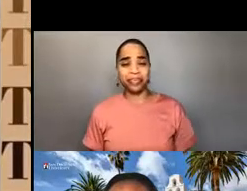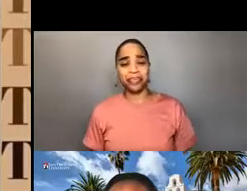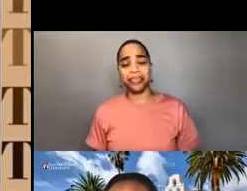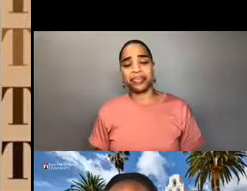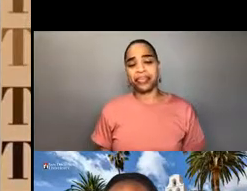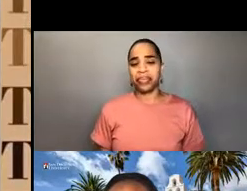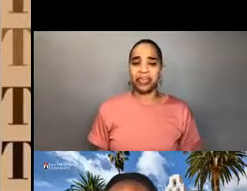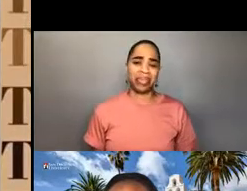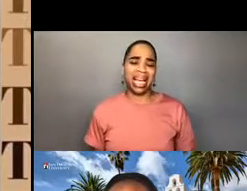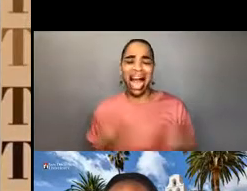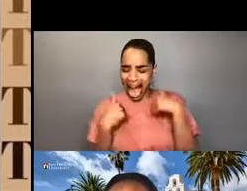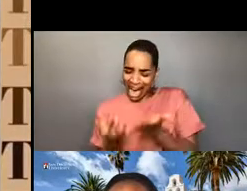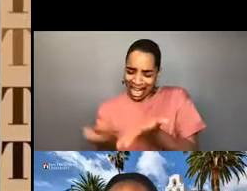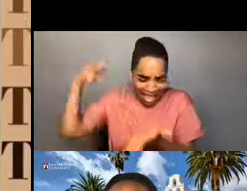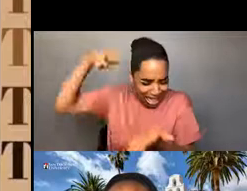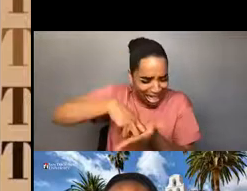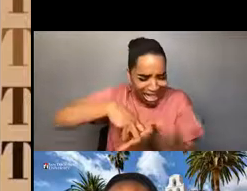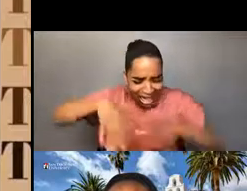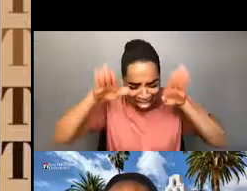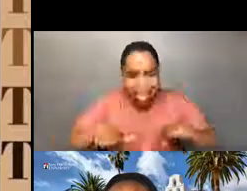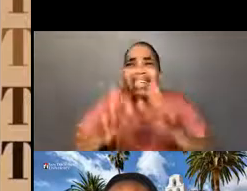Down on my bending knees.